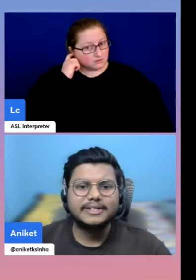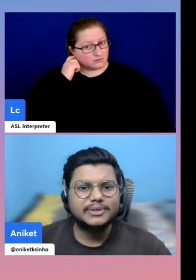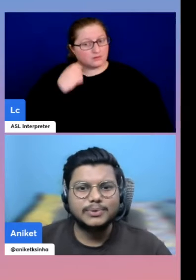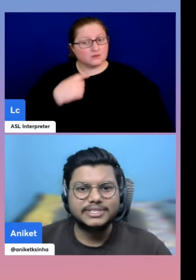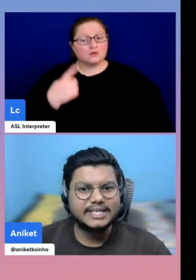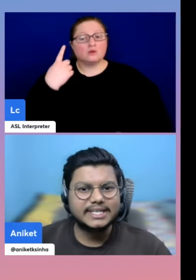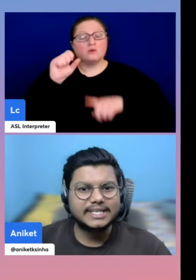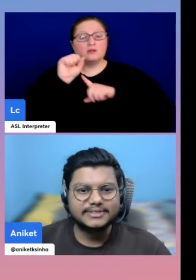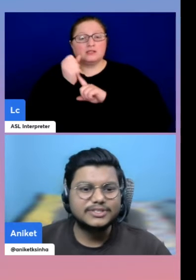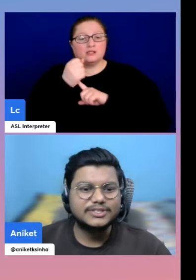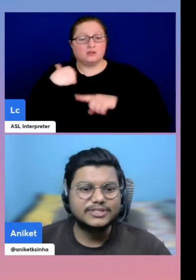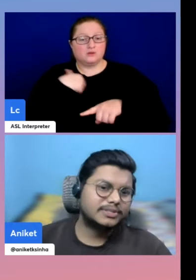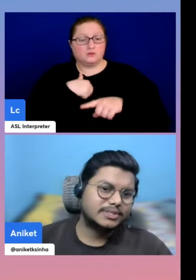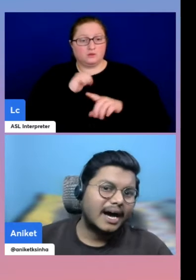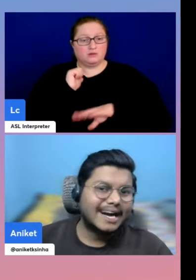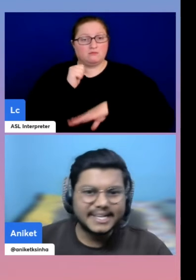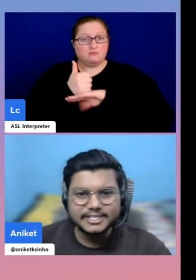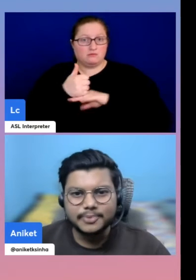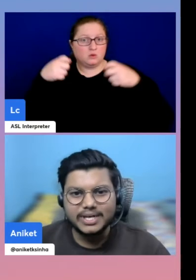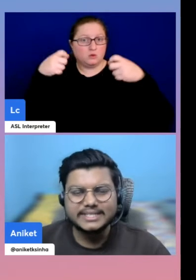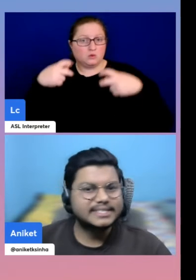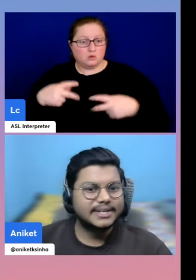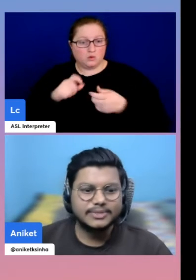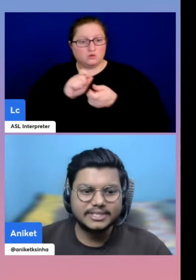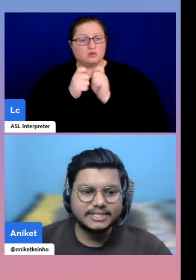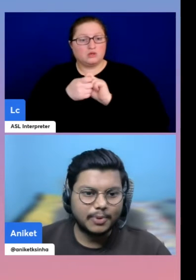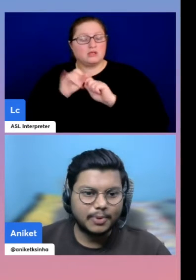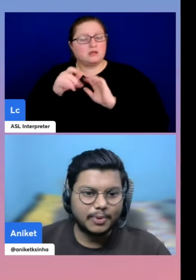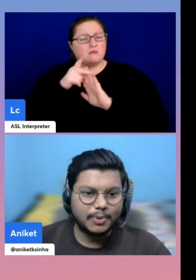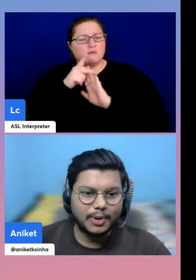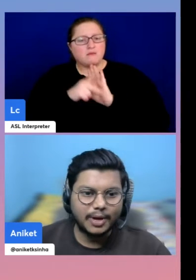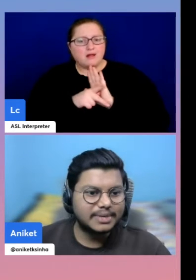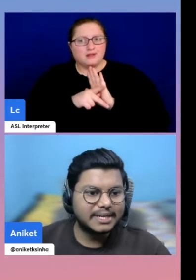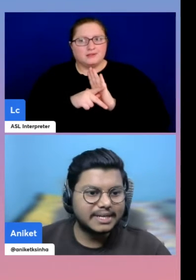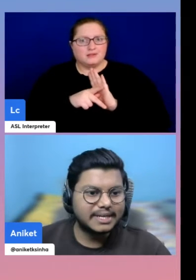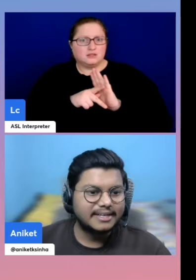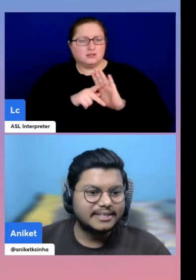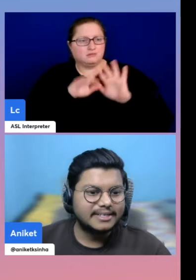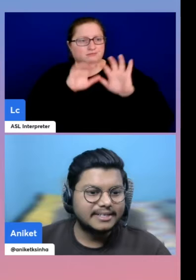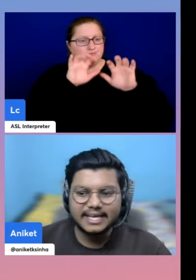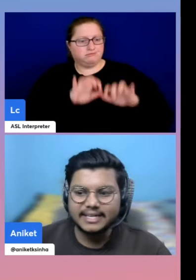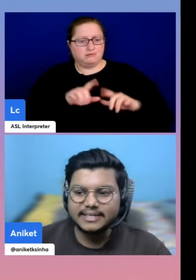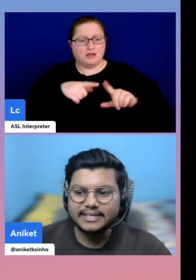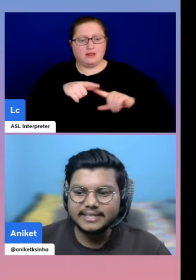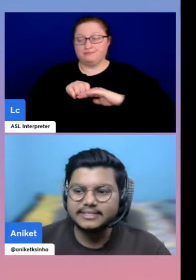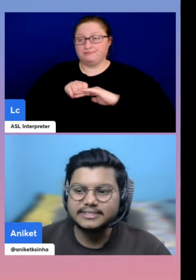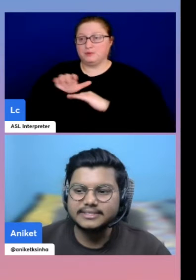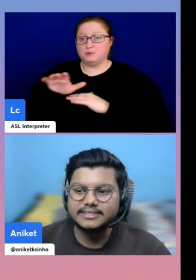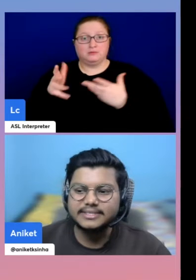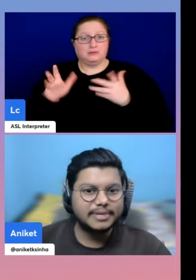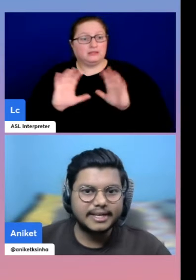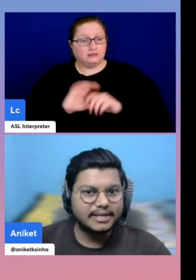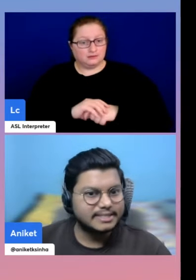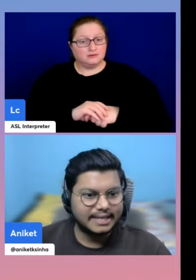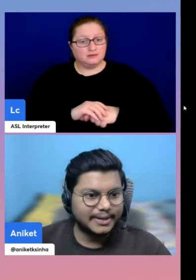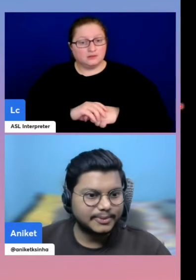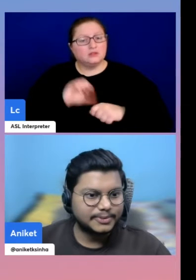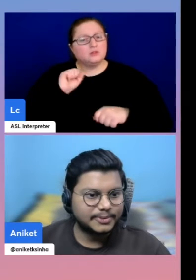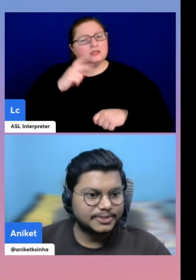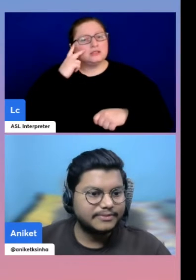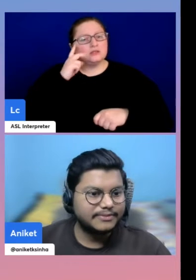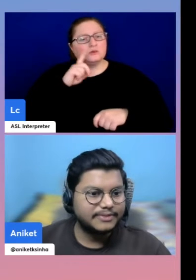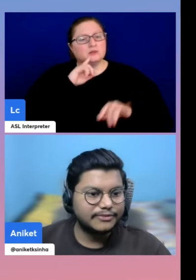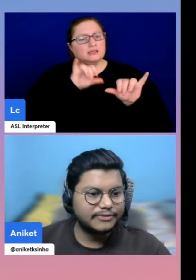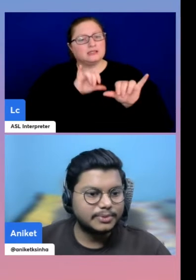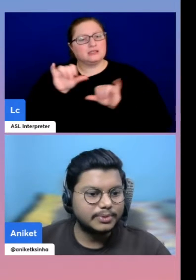implemented the code changes, which was against the policies, and you just deploy it. So you can see that this is the similar scenario. So you